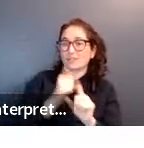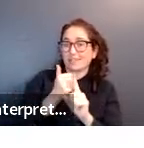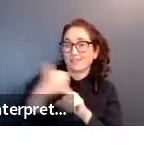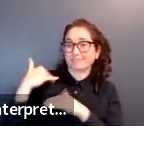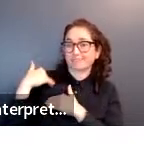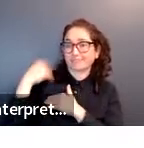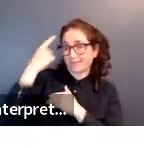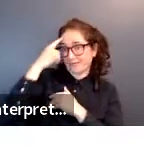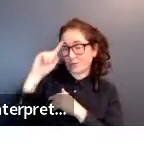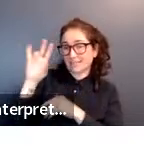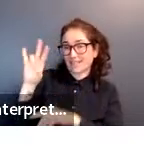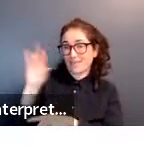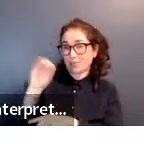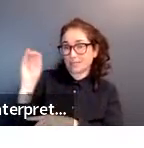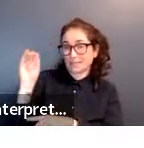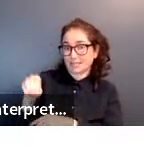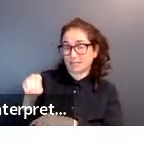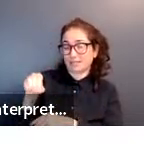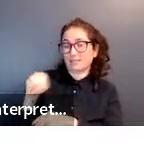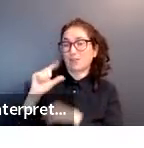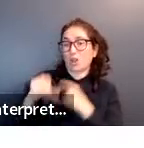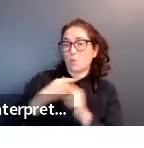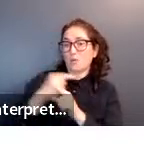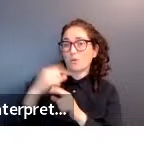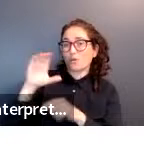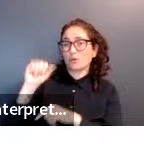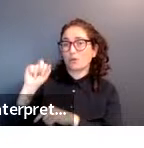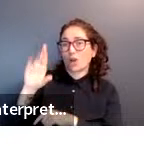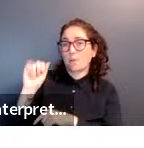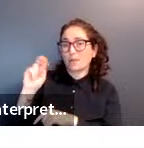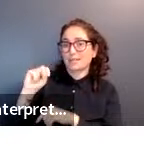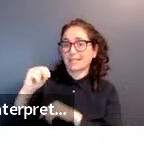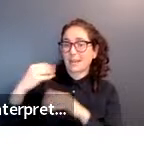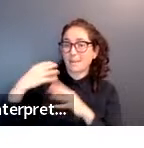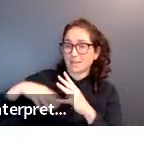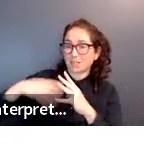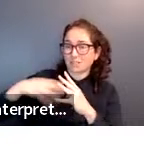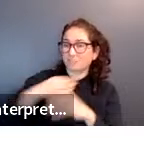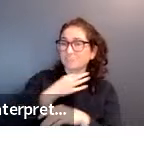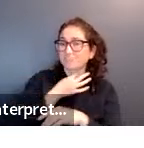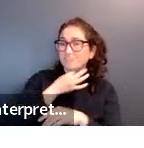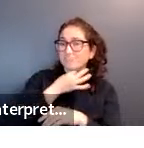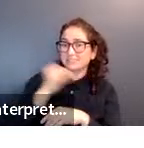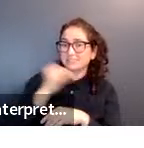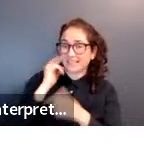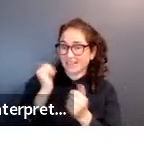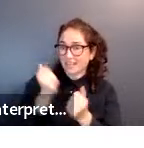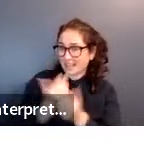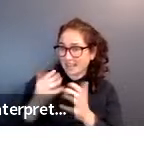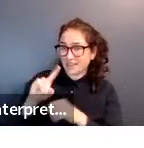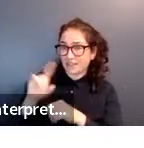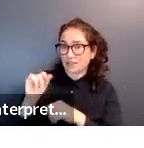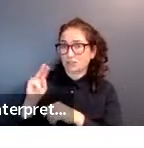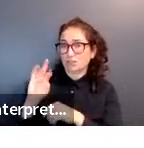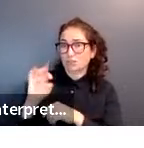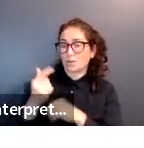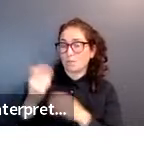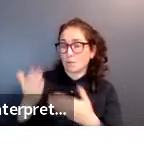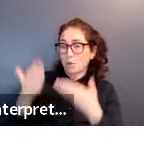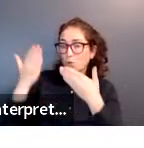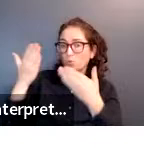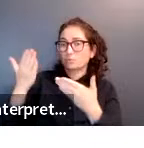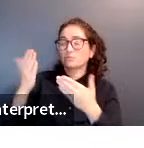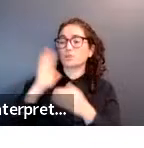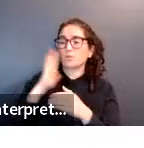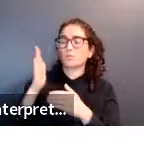for 7% of global carbon emissions. So is there anything in the zoning proposals that